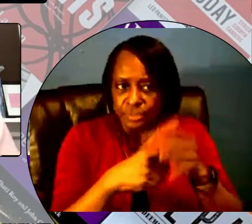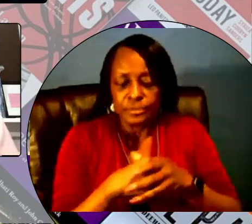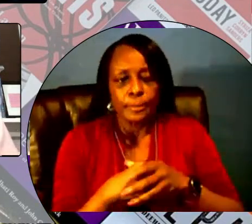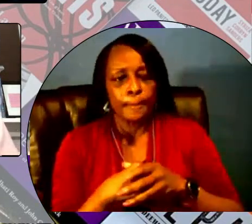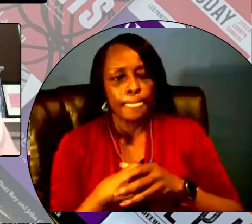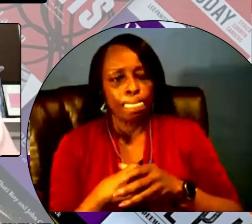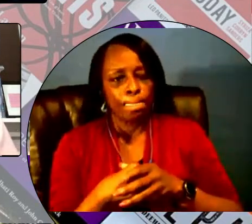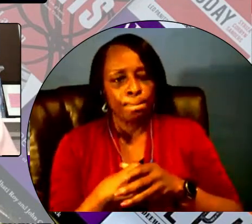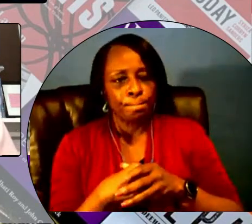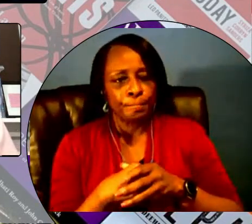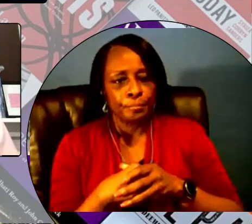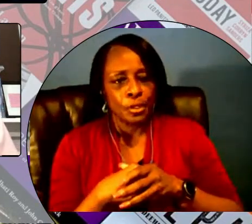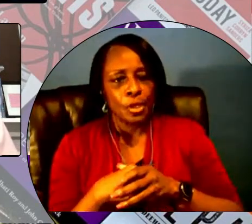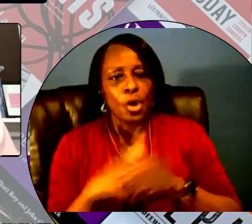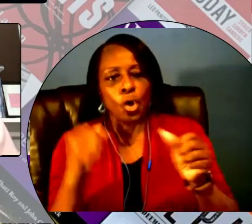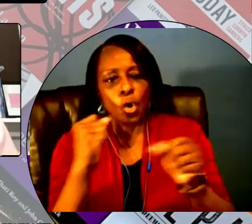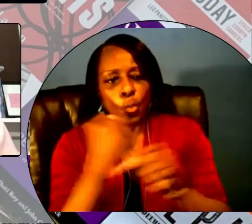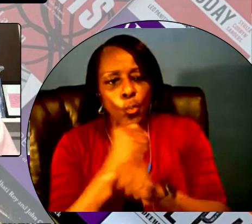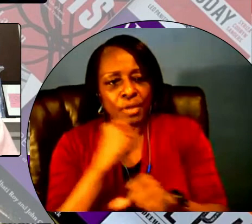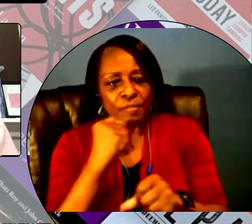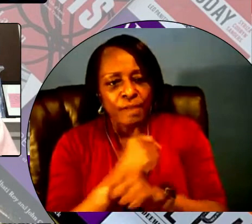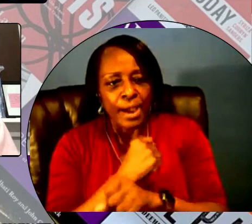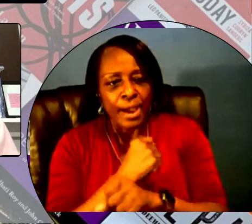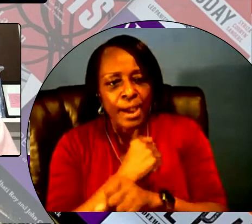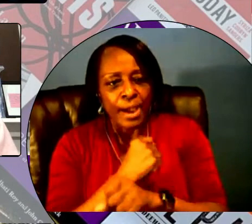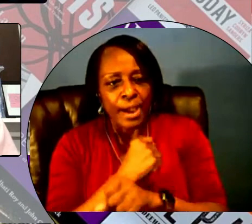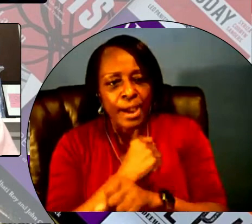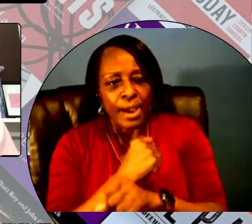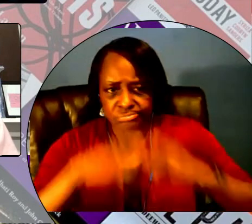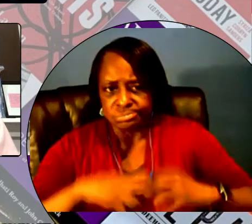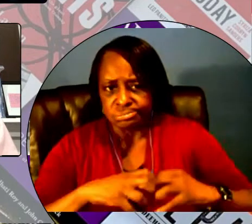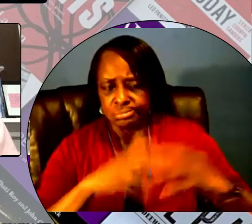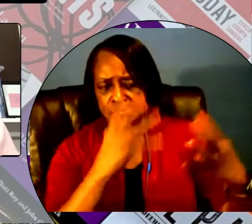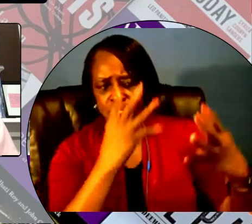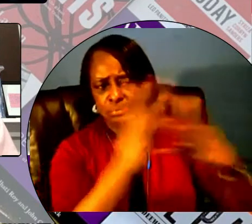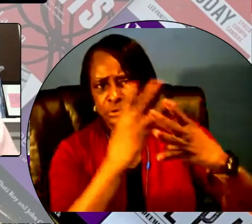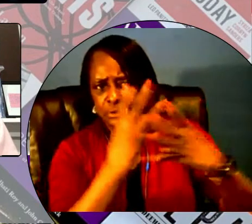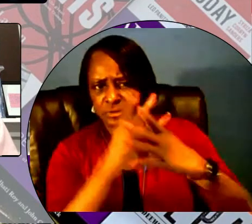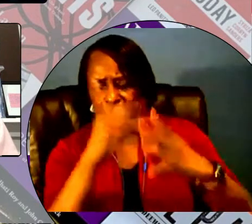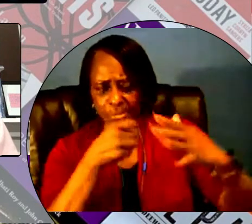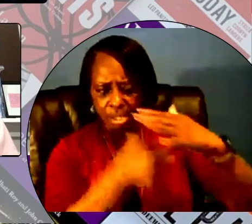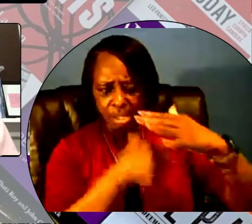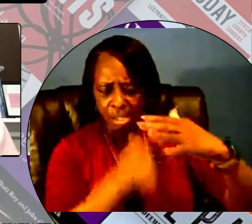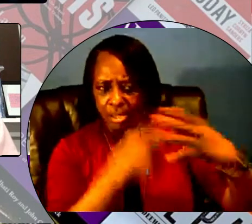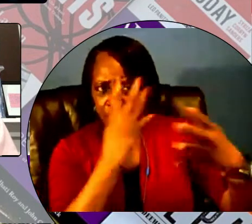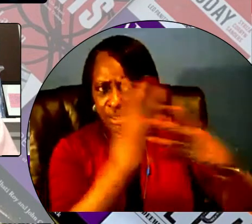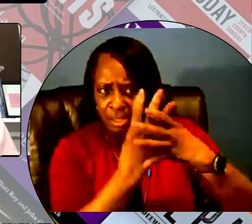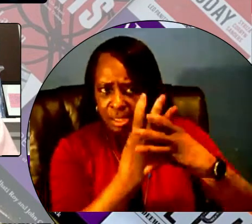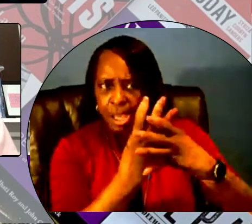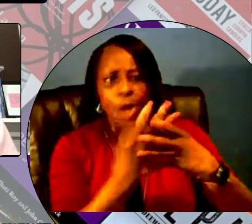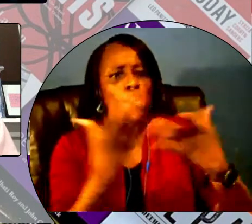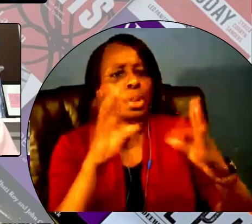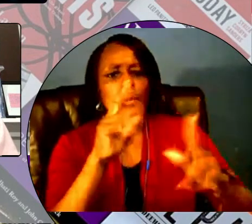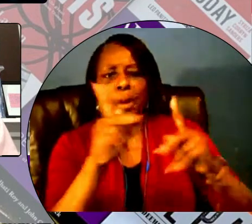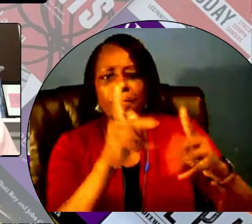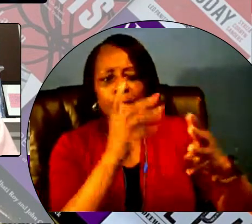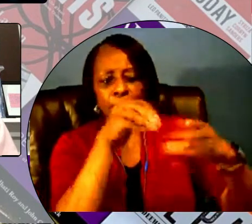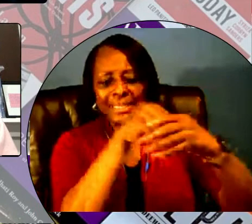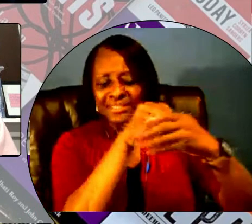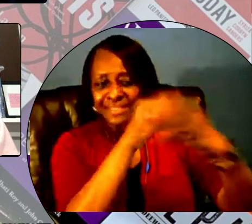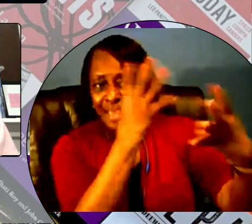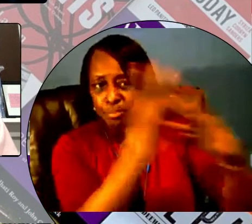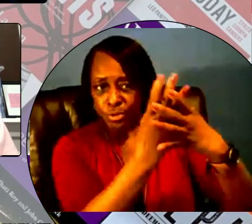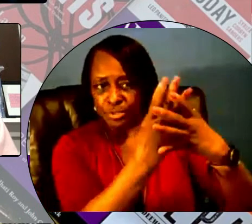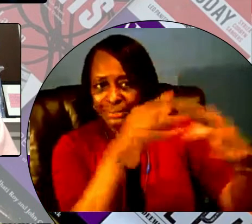to fight for the abolition of cages while we're fighting to make sure that folks on the inside are not killed at the rate in which